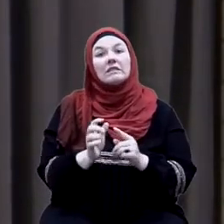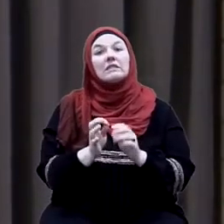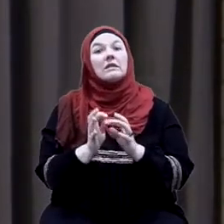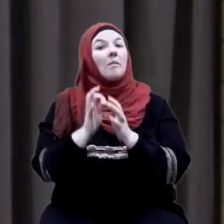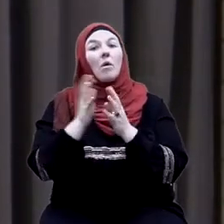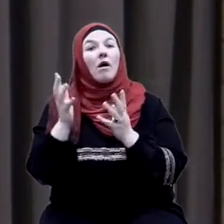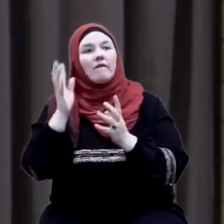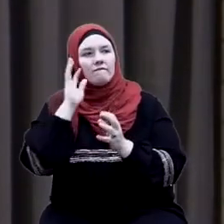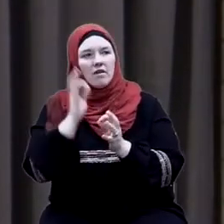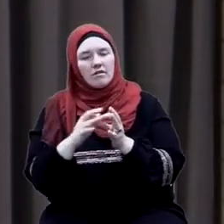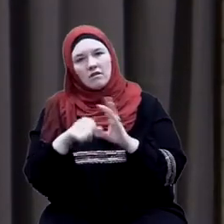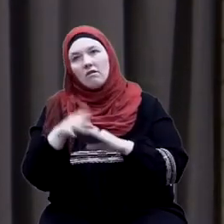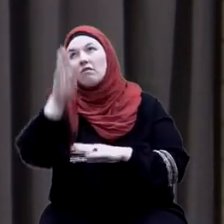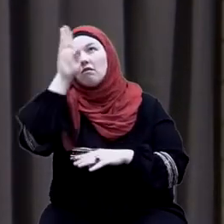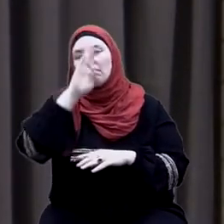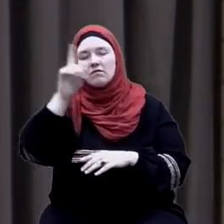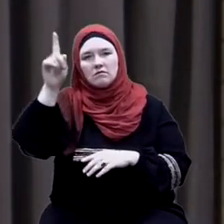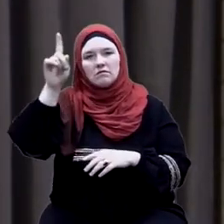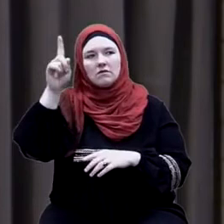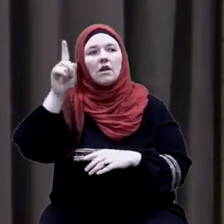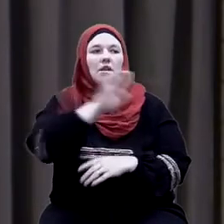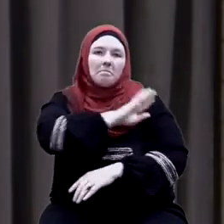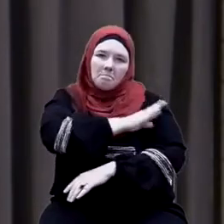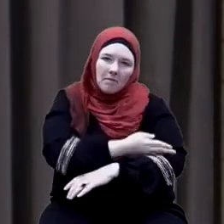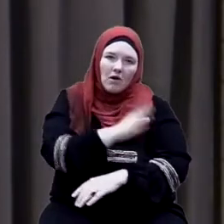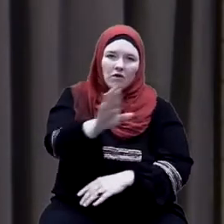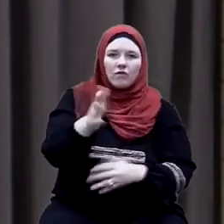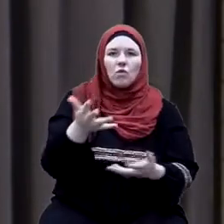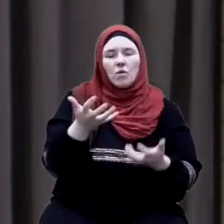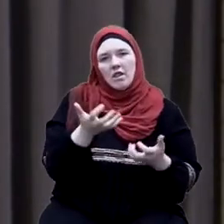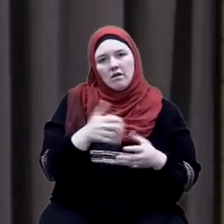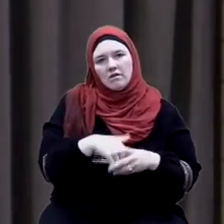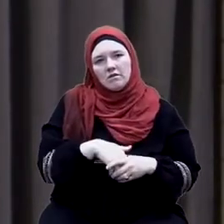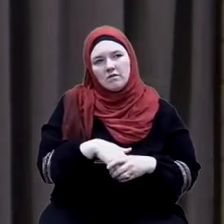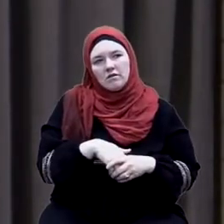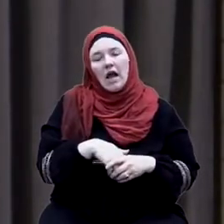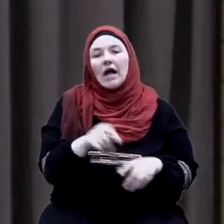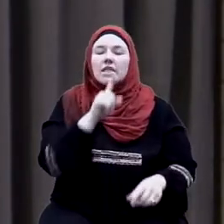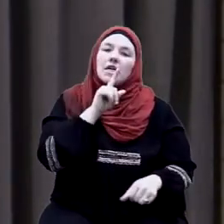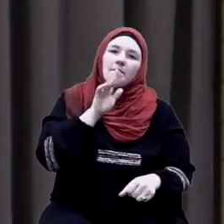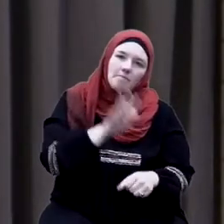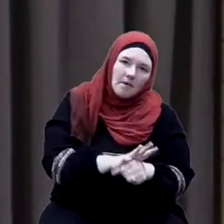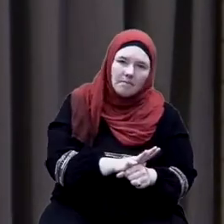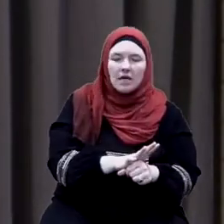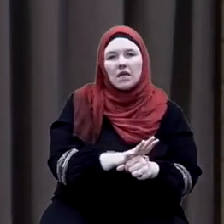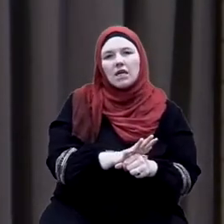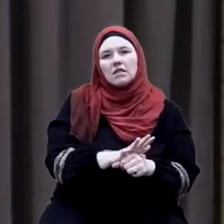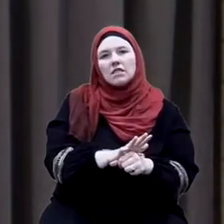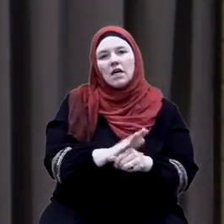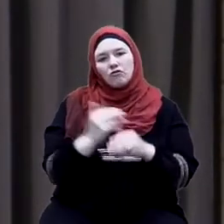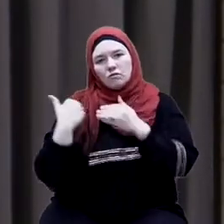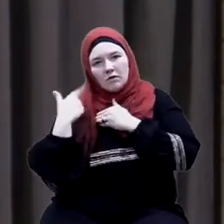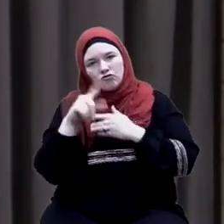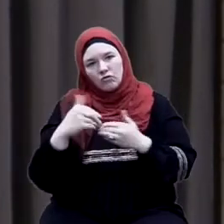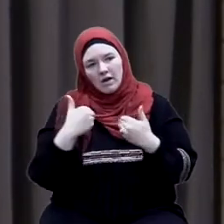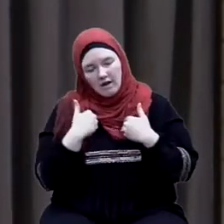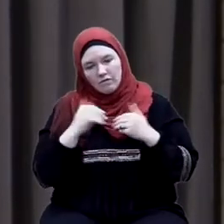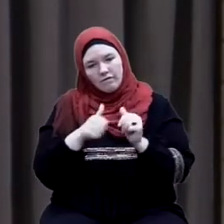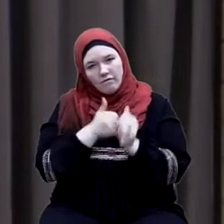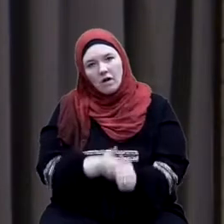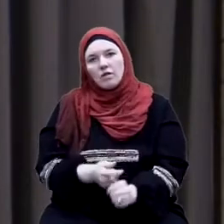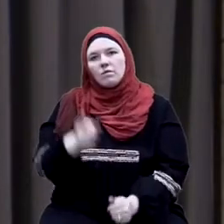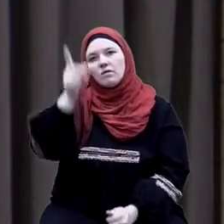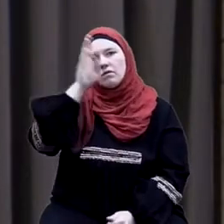faith, except the power of your will and the commitment and the discipline you have for Allah